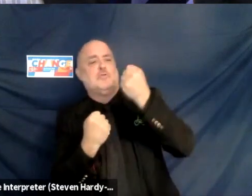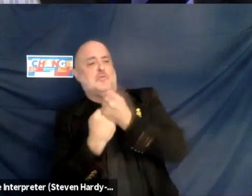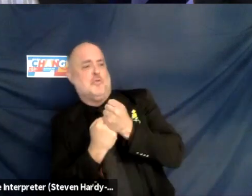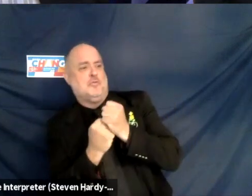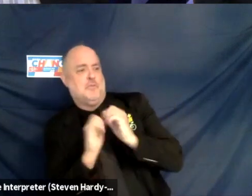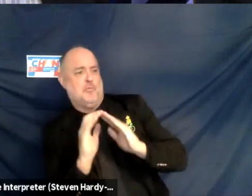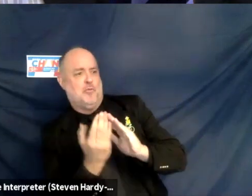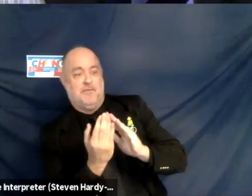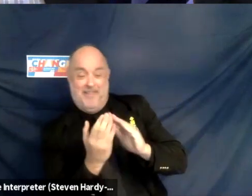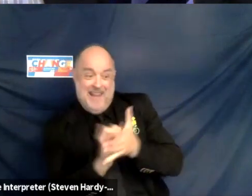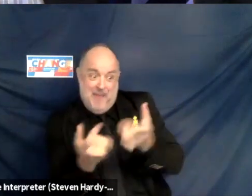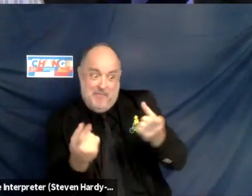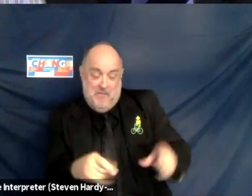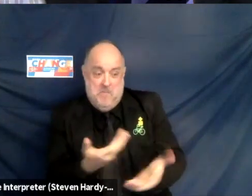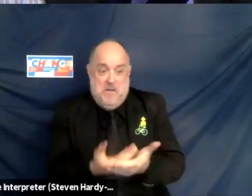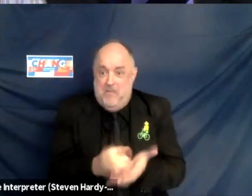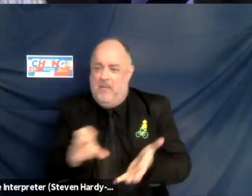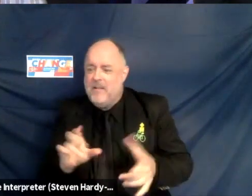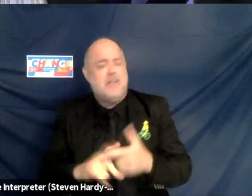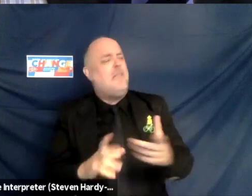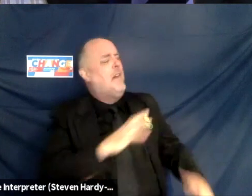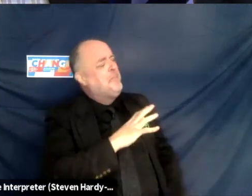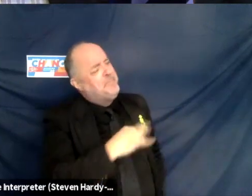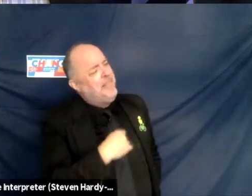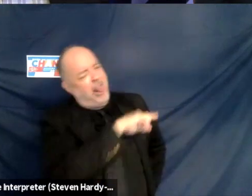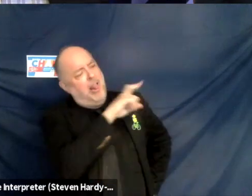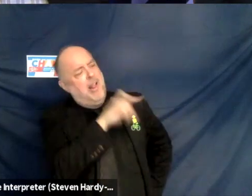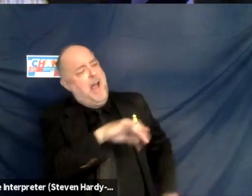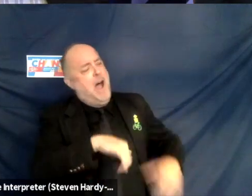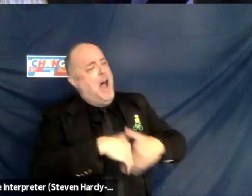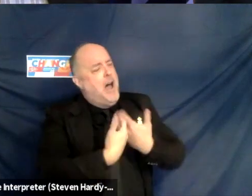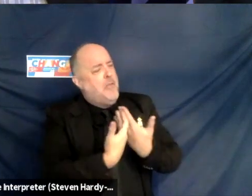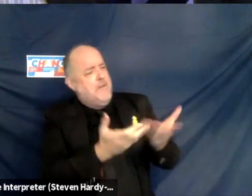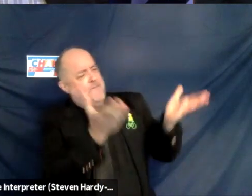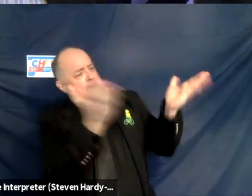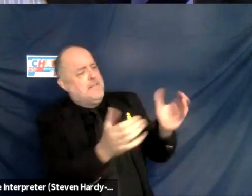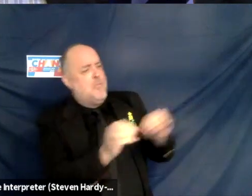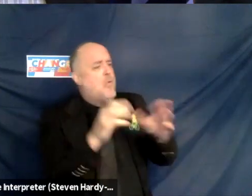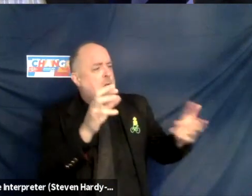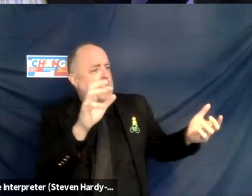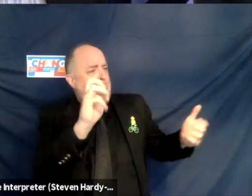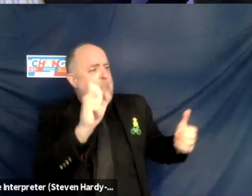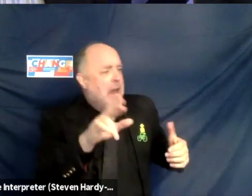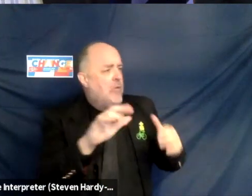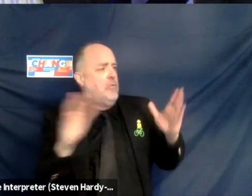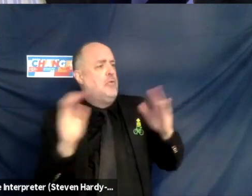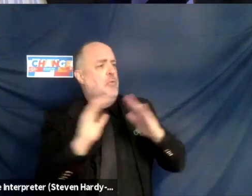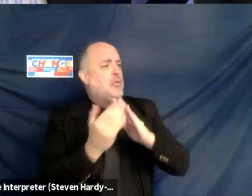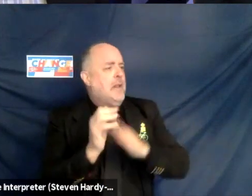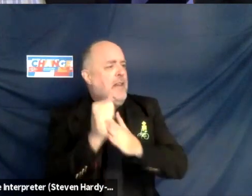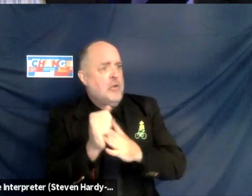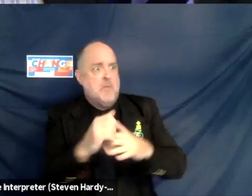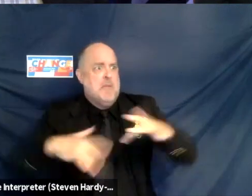that are making these investments. So how do we get more mayors roaring and going into that? Yes, hopefully